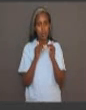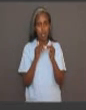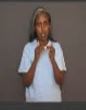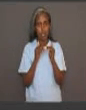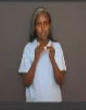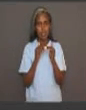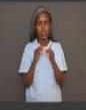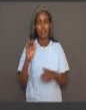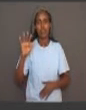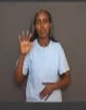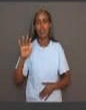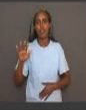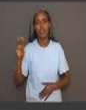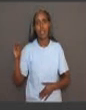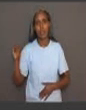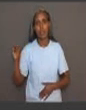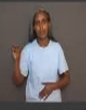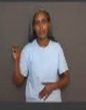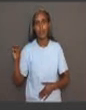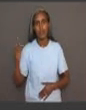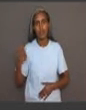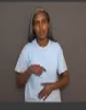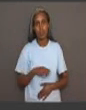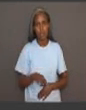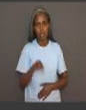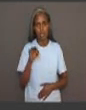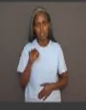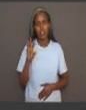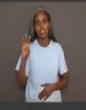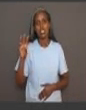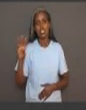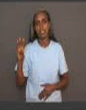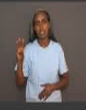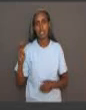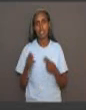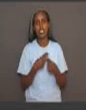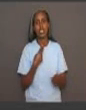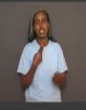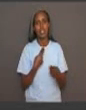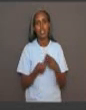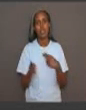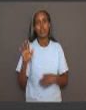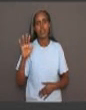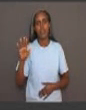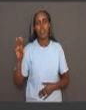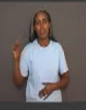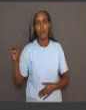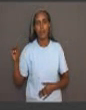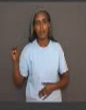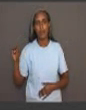equals 5m, we get 6 times